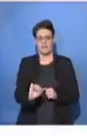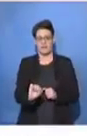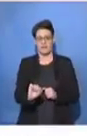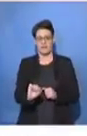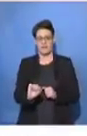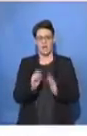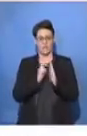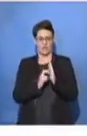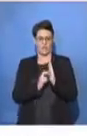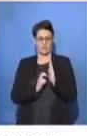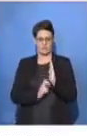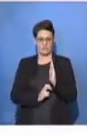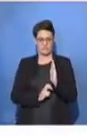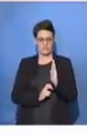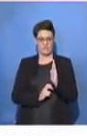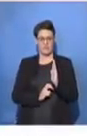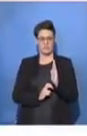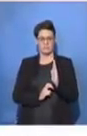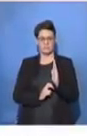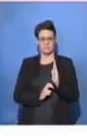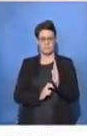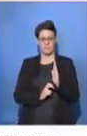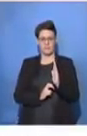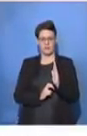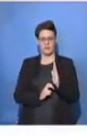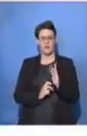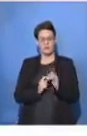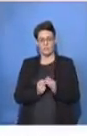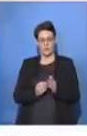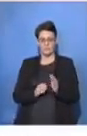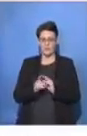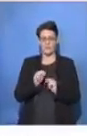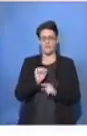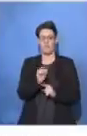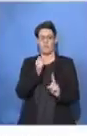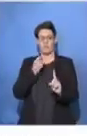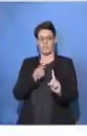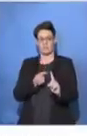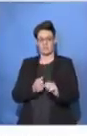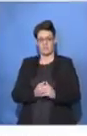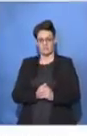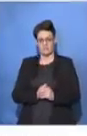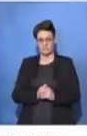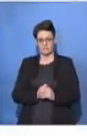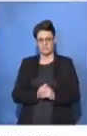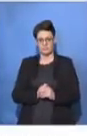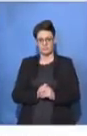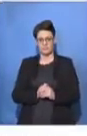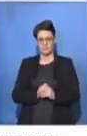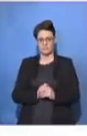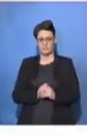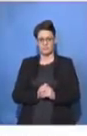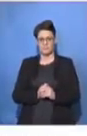the regulations to be passed for their purpose.